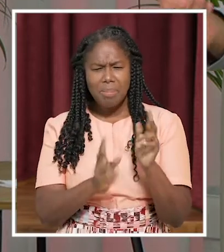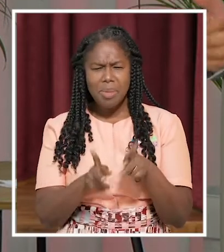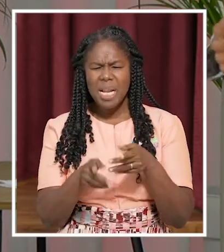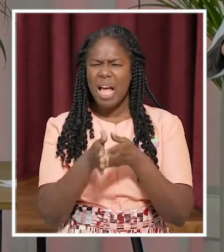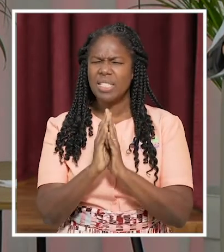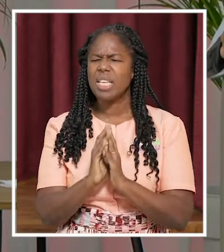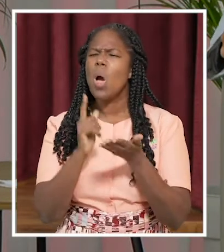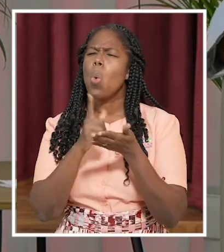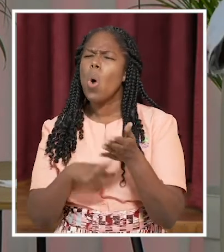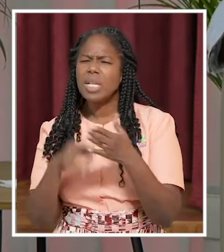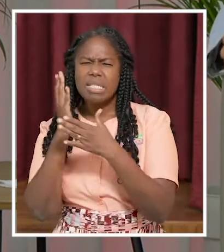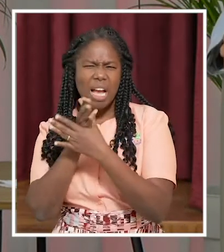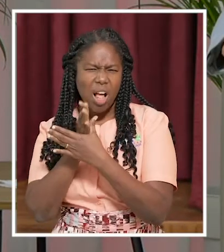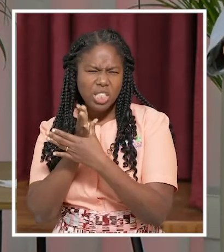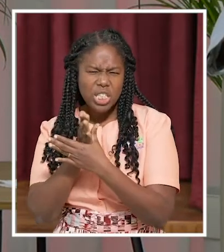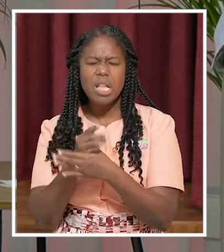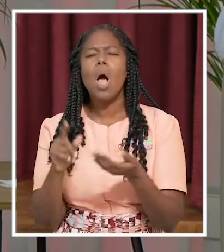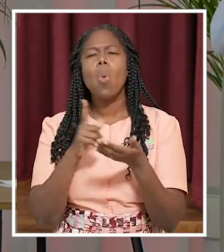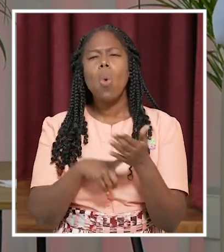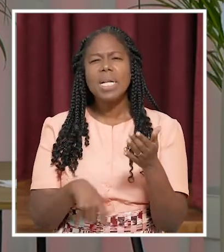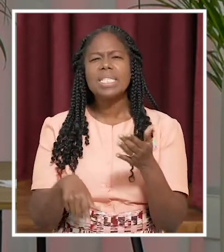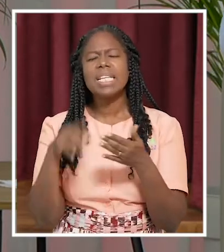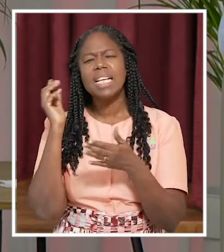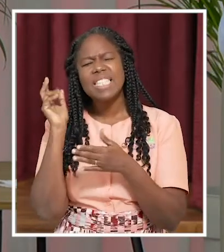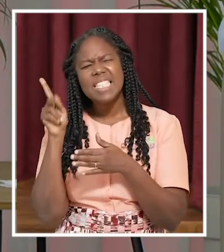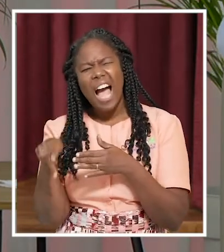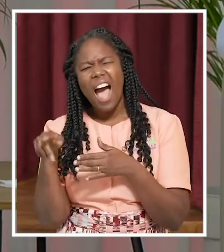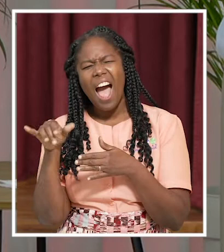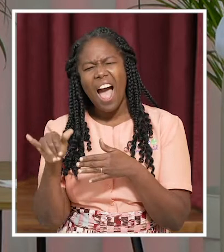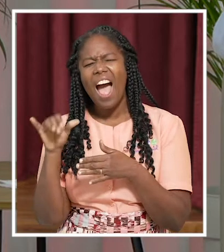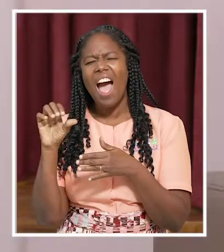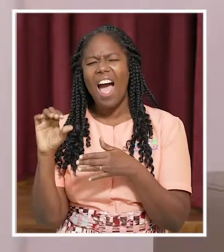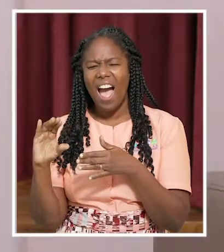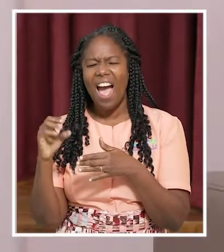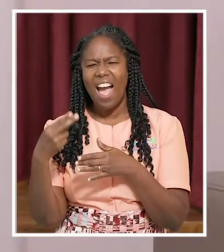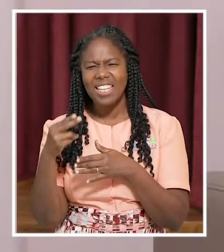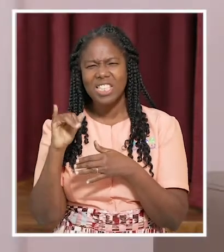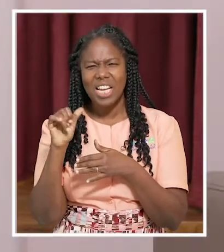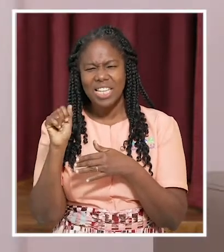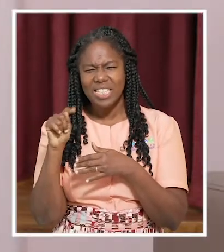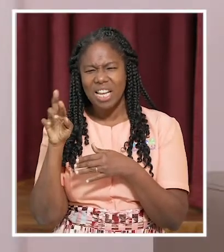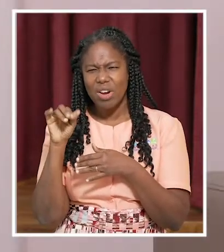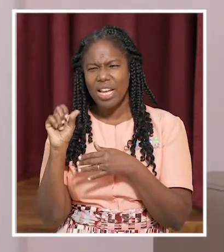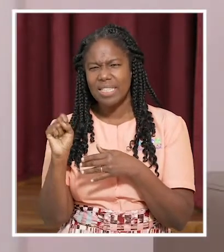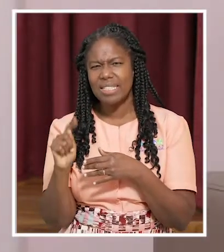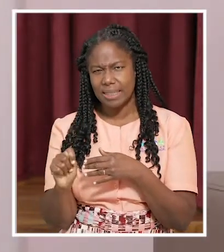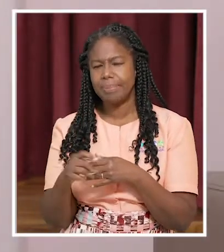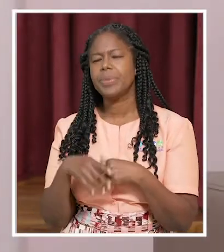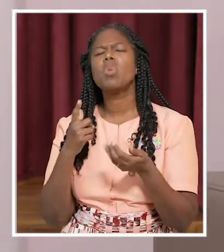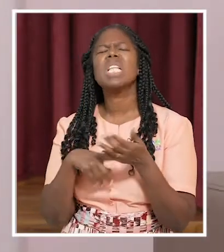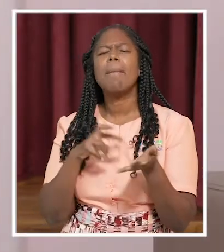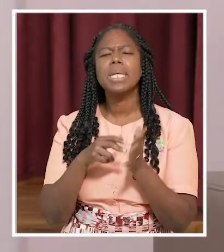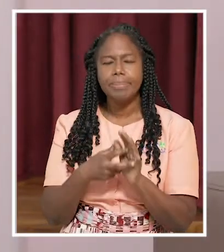psychologist and what is a psychiatrist? So let me start with you, Doc. What is a psychiatrist? Okay, so a psychiatrist is a medical doctor. So I've